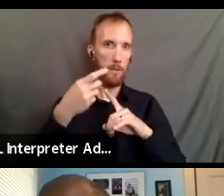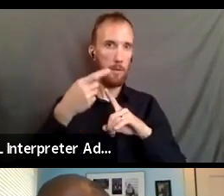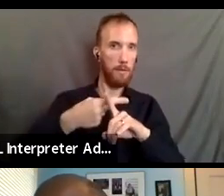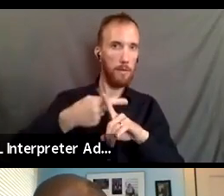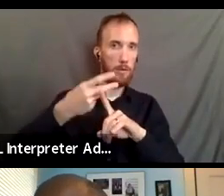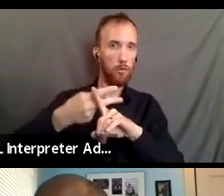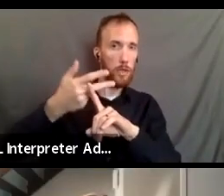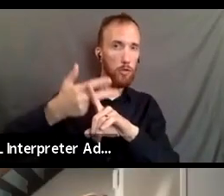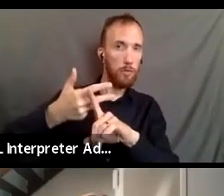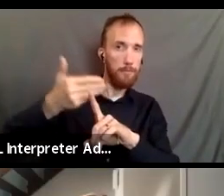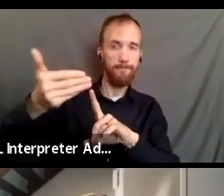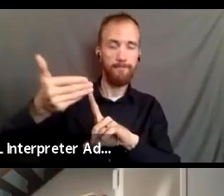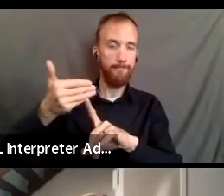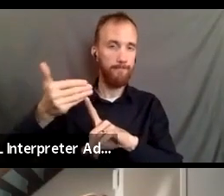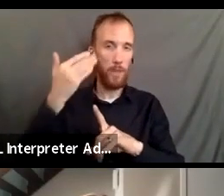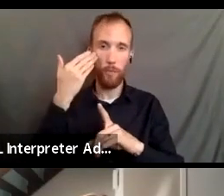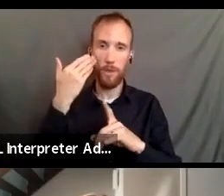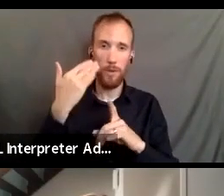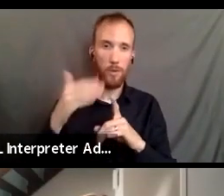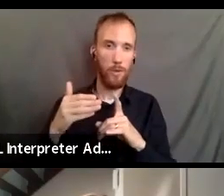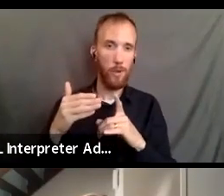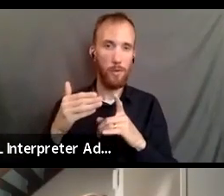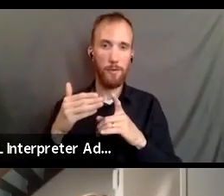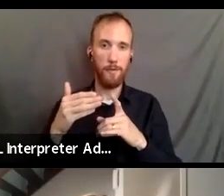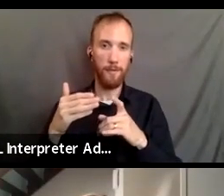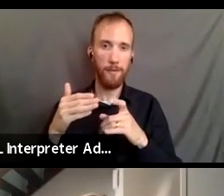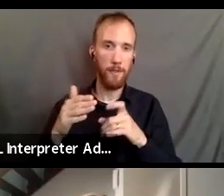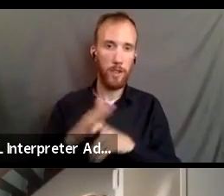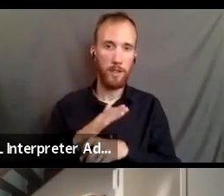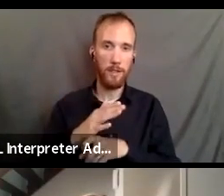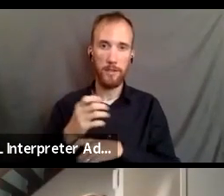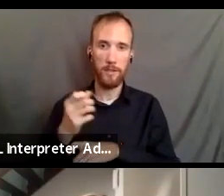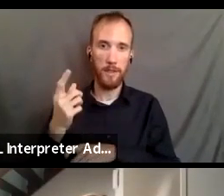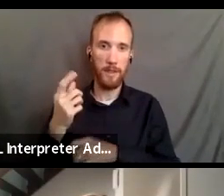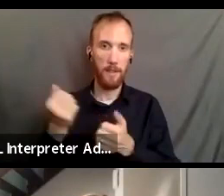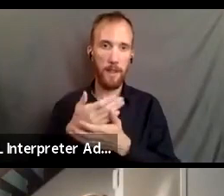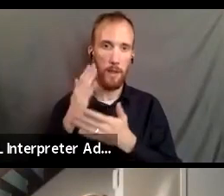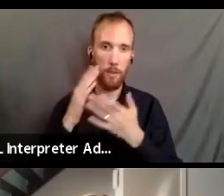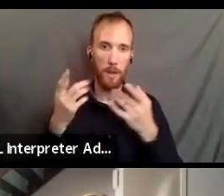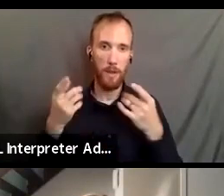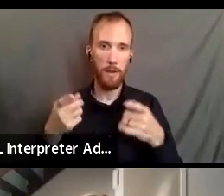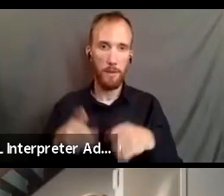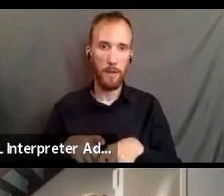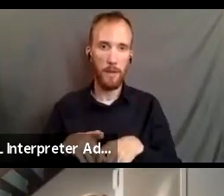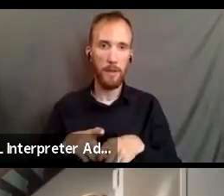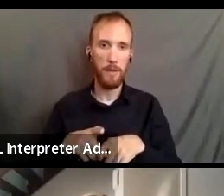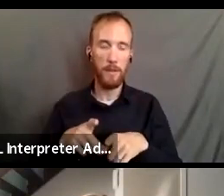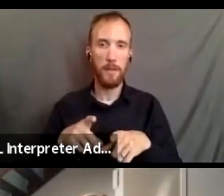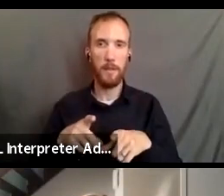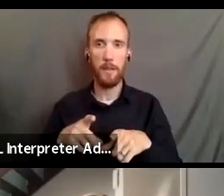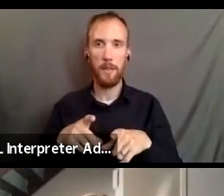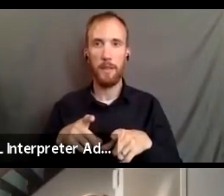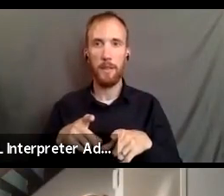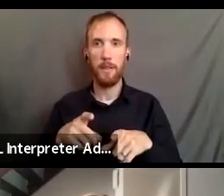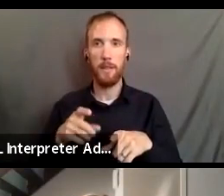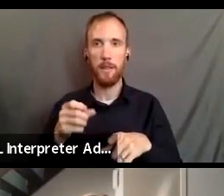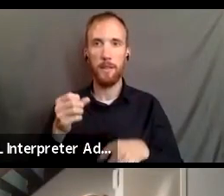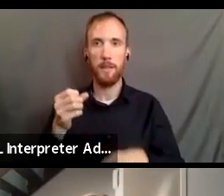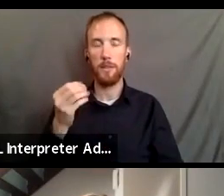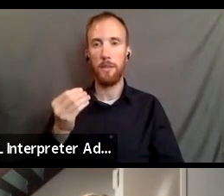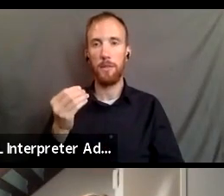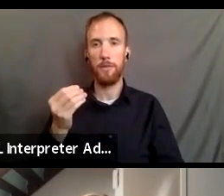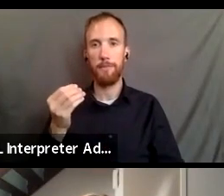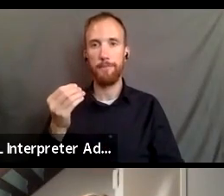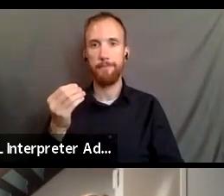but we know that that through our work we are moving the system forward and every board member is